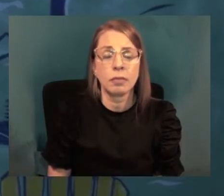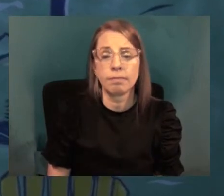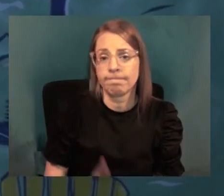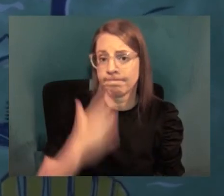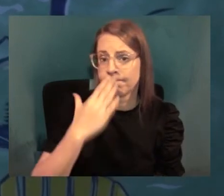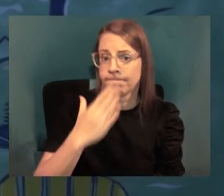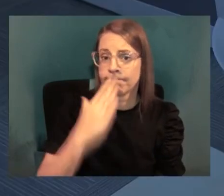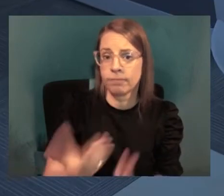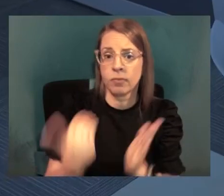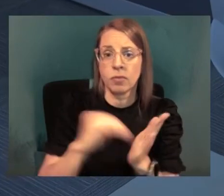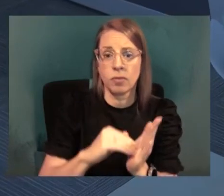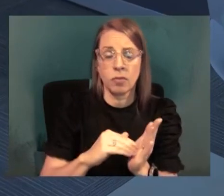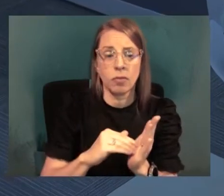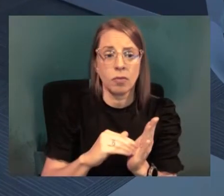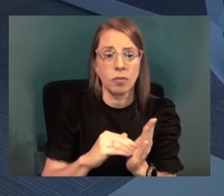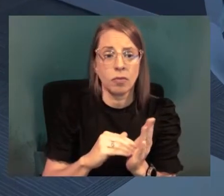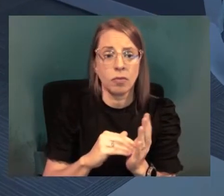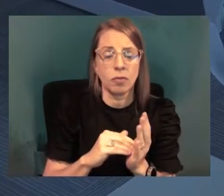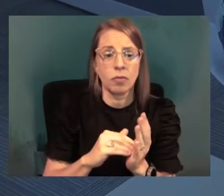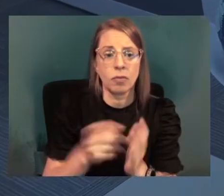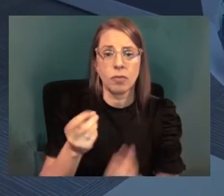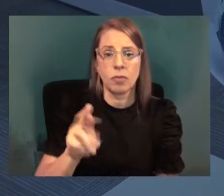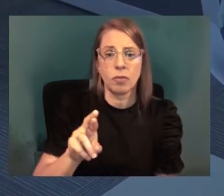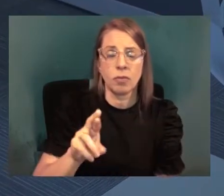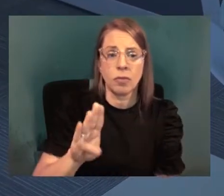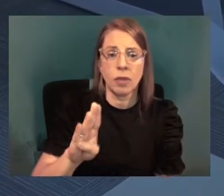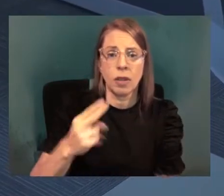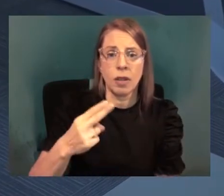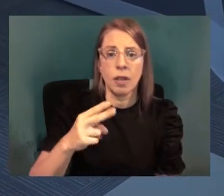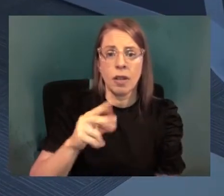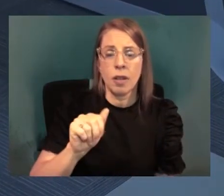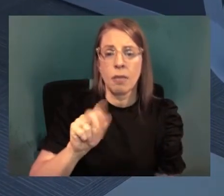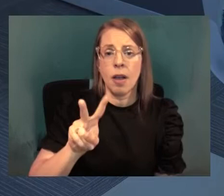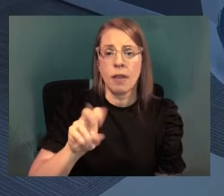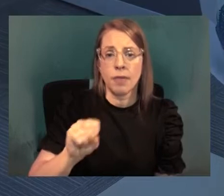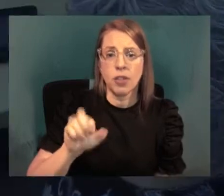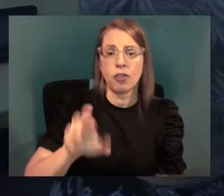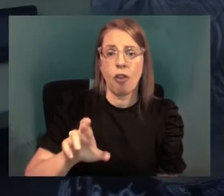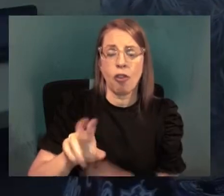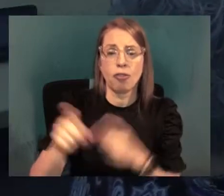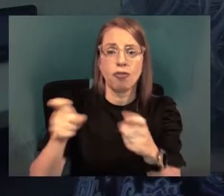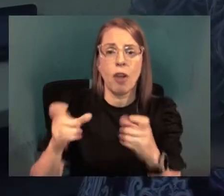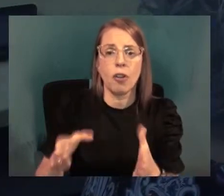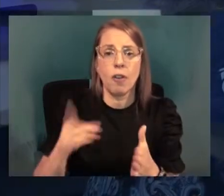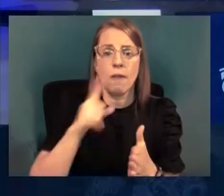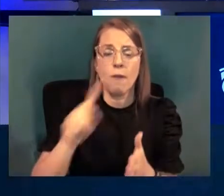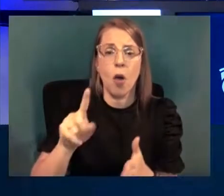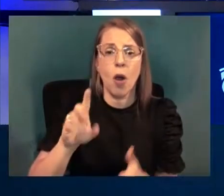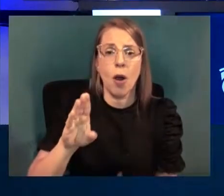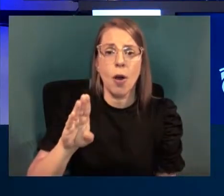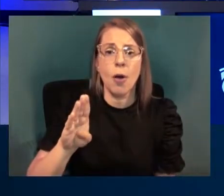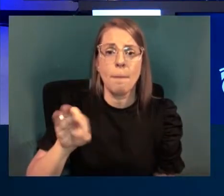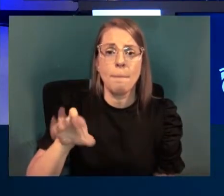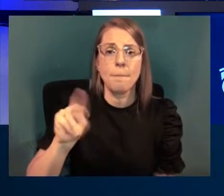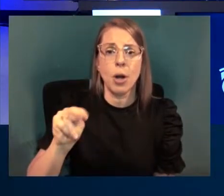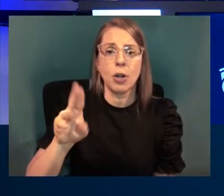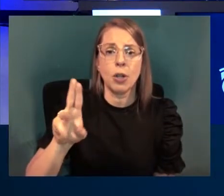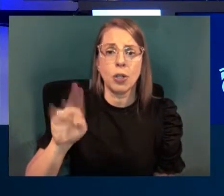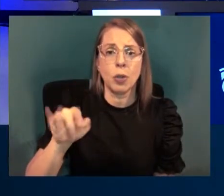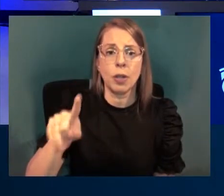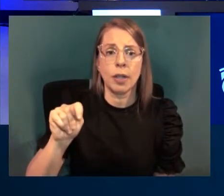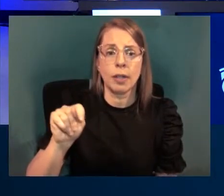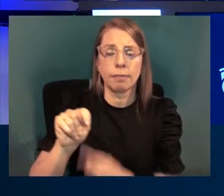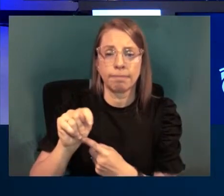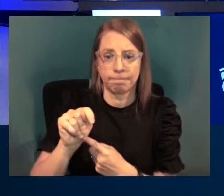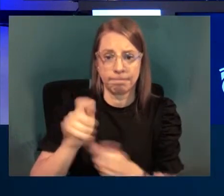to Dr. Dhaval Bhavsar, our director of our medical director of the burn unit, and Fire Marshal Assistant Chief of Community Risk Reduction,